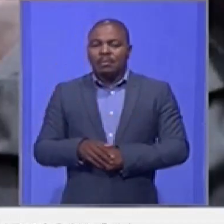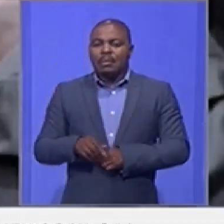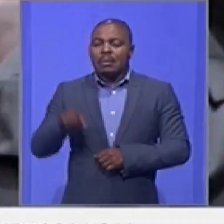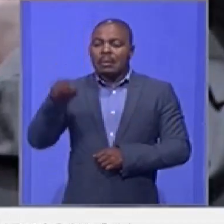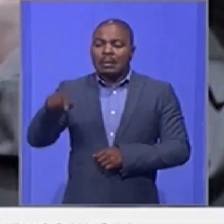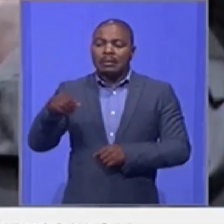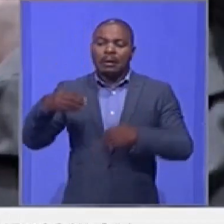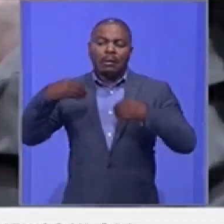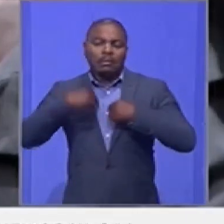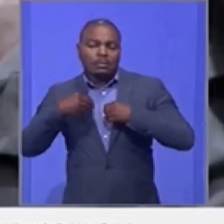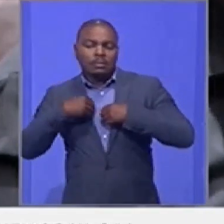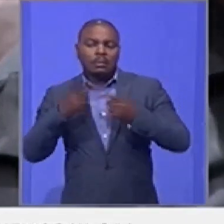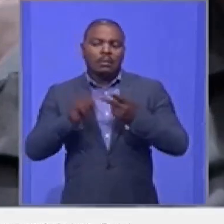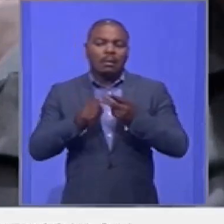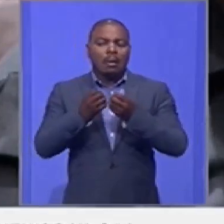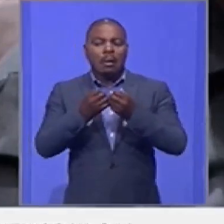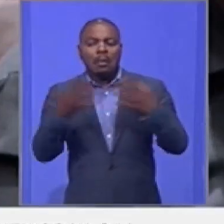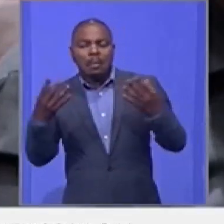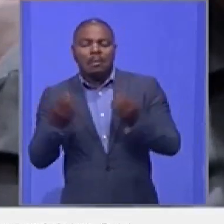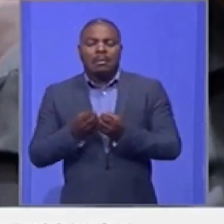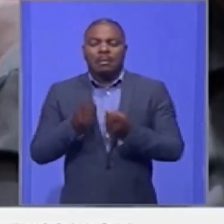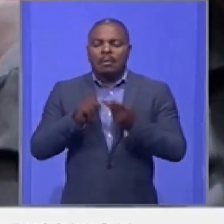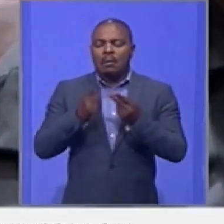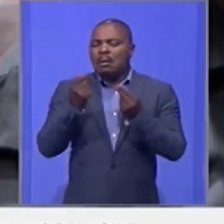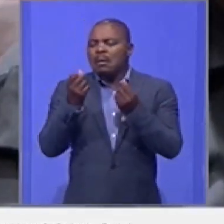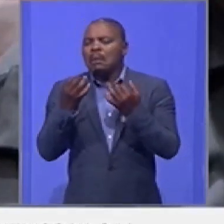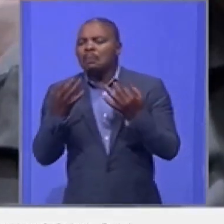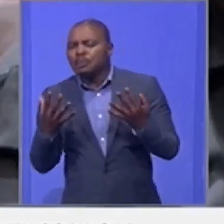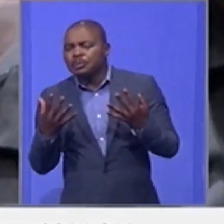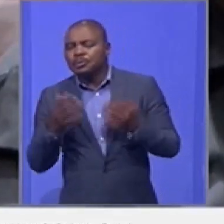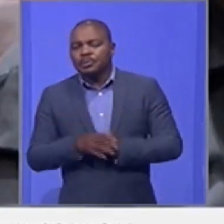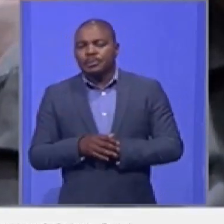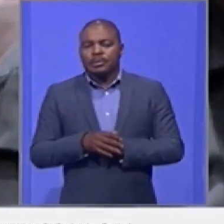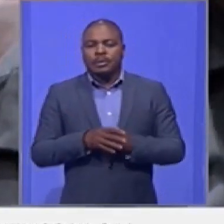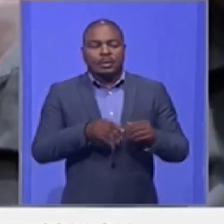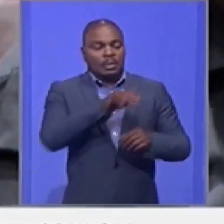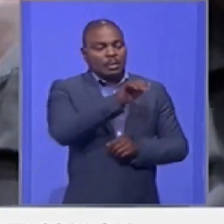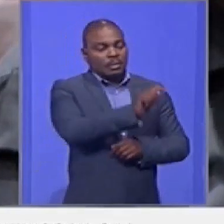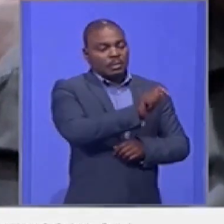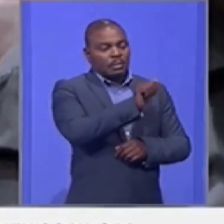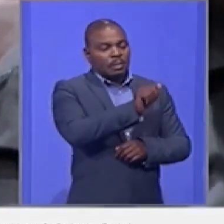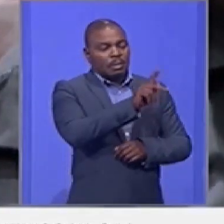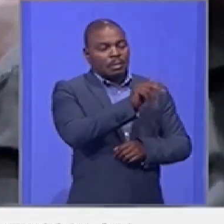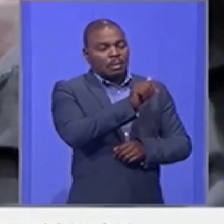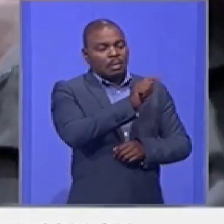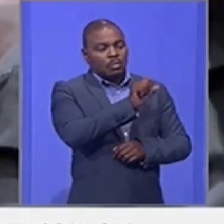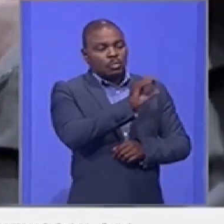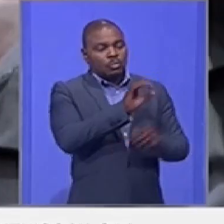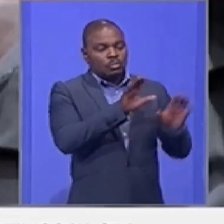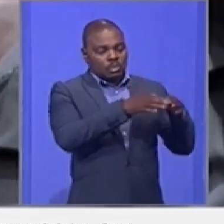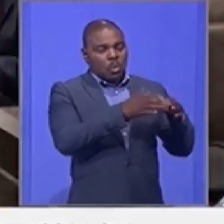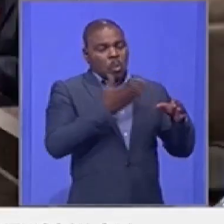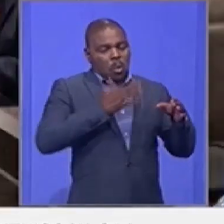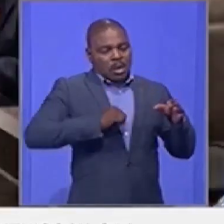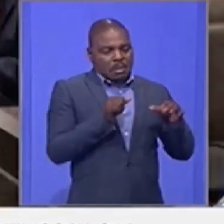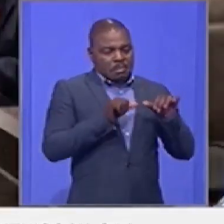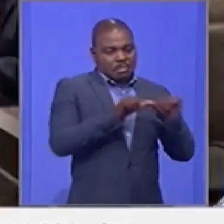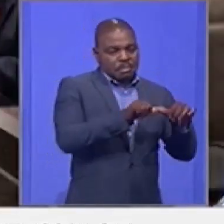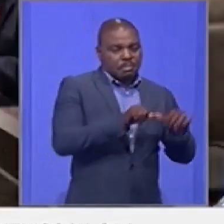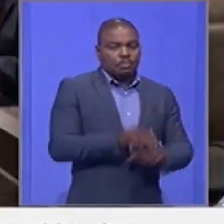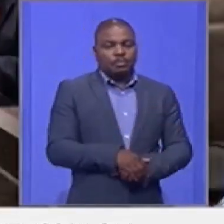those assets, or how many of those assets, Takatso intends to retain. Le fa